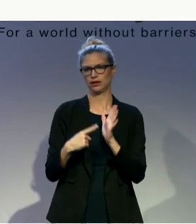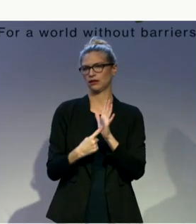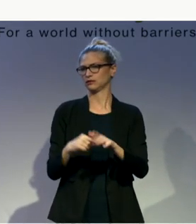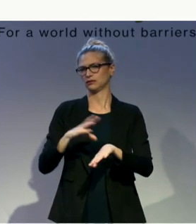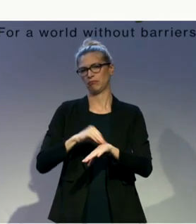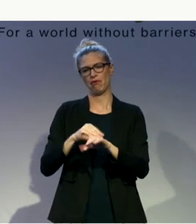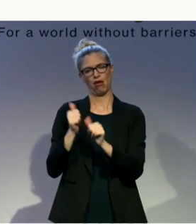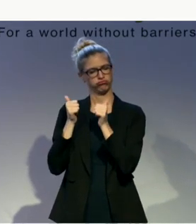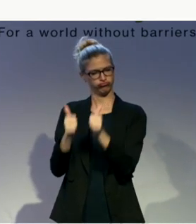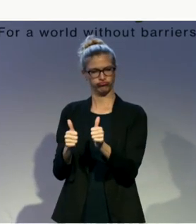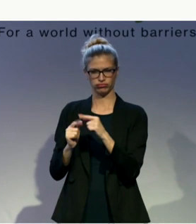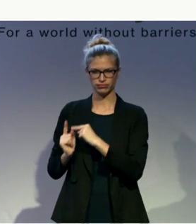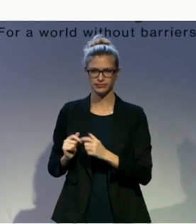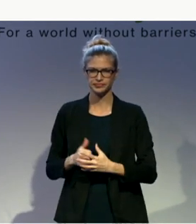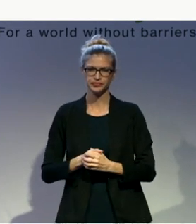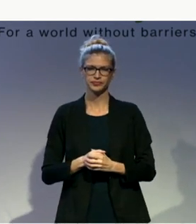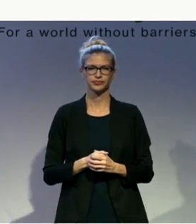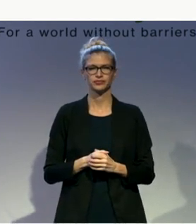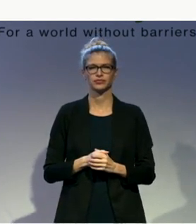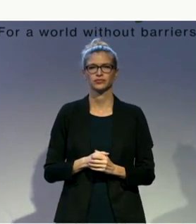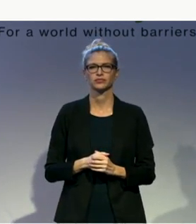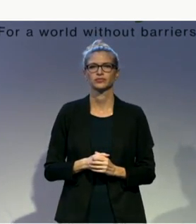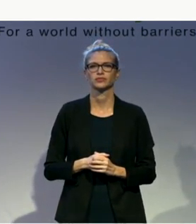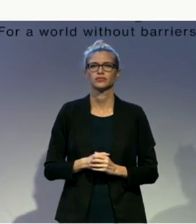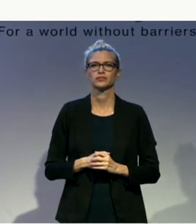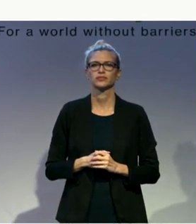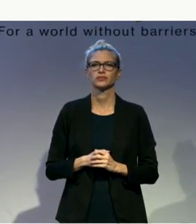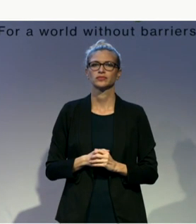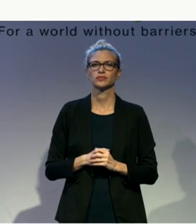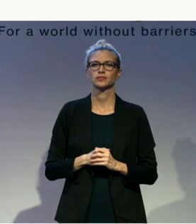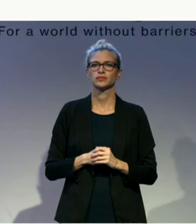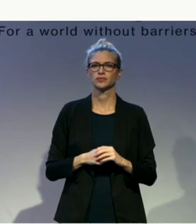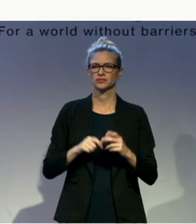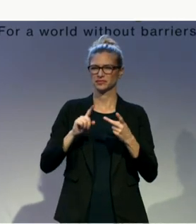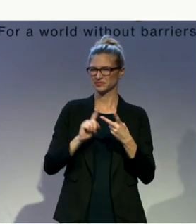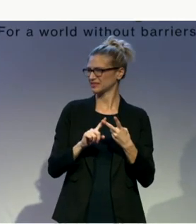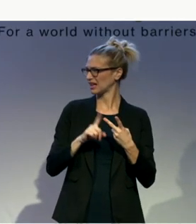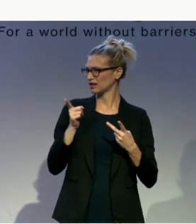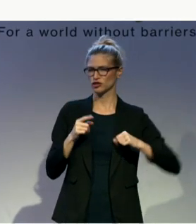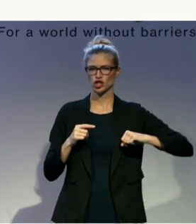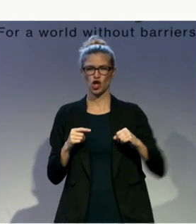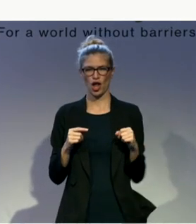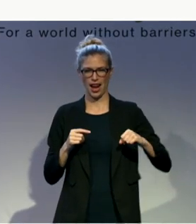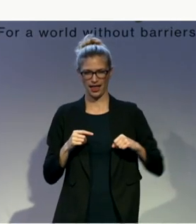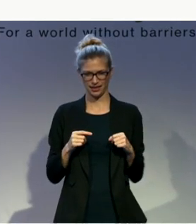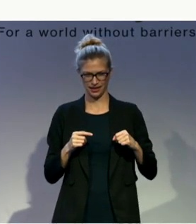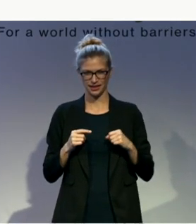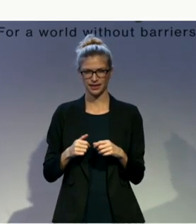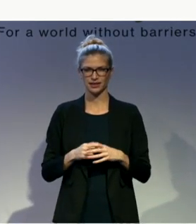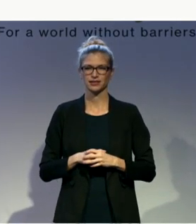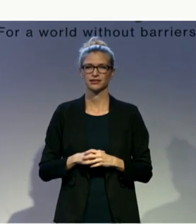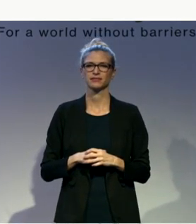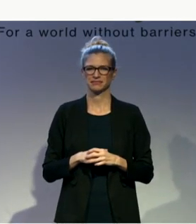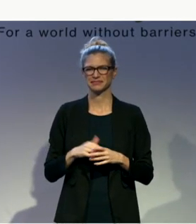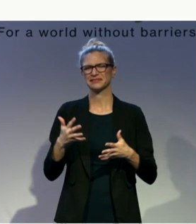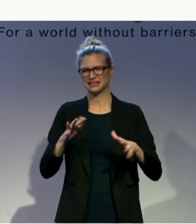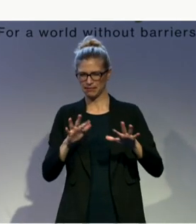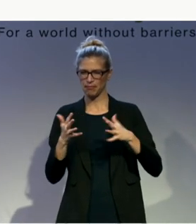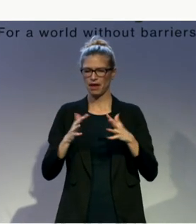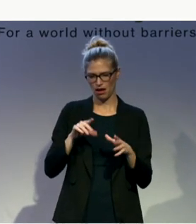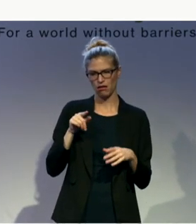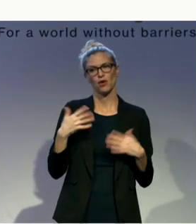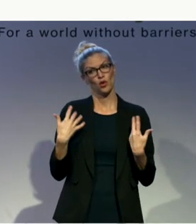That led directly to Scotland, where we have similar challenges. Also, the right to vote